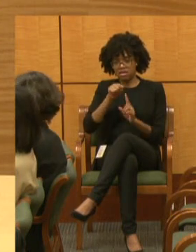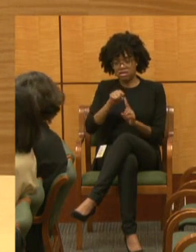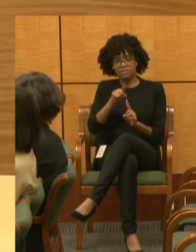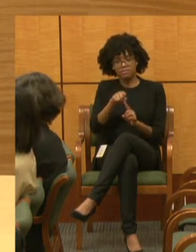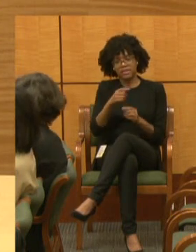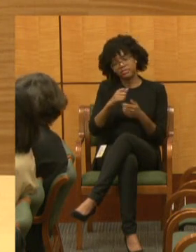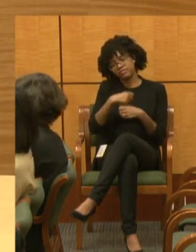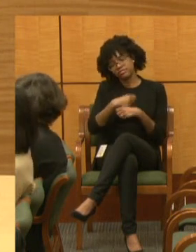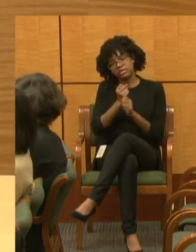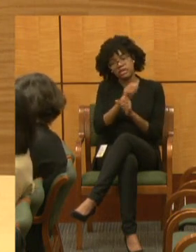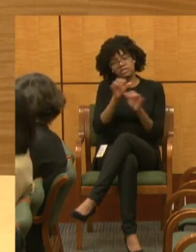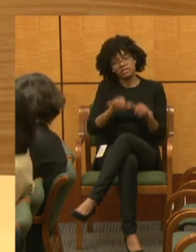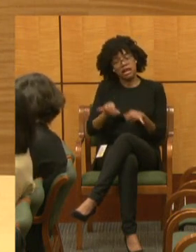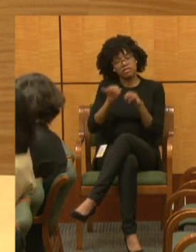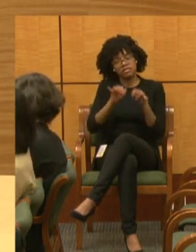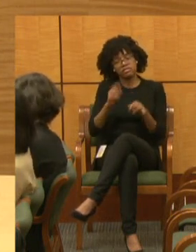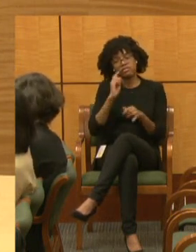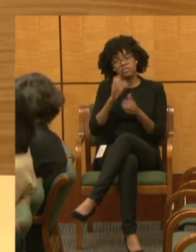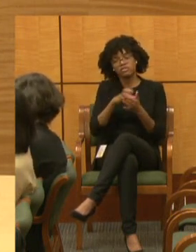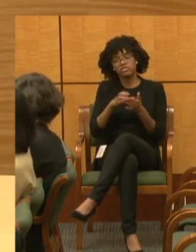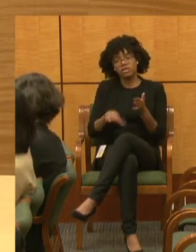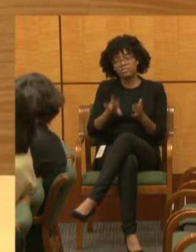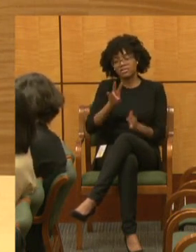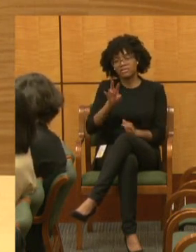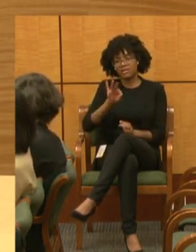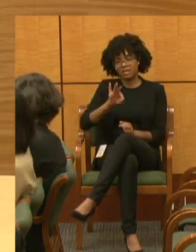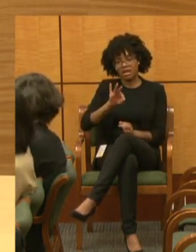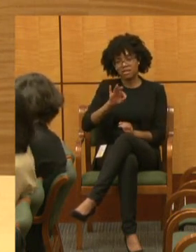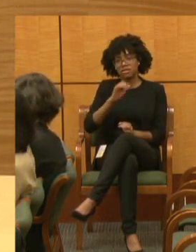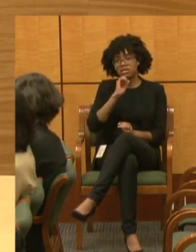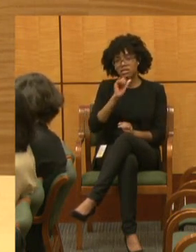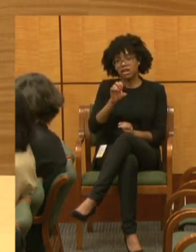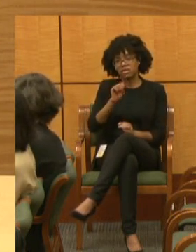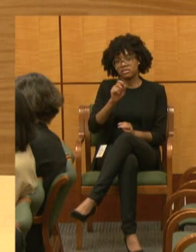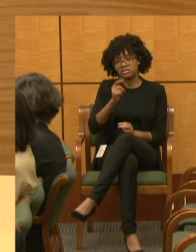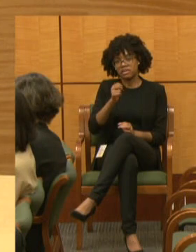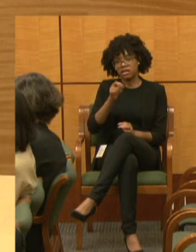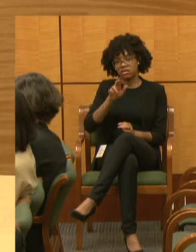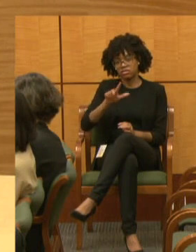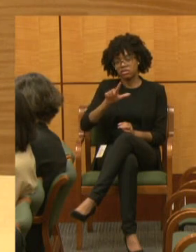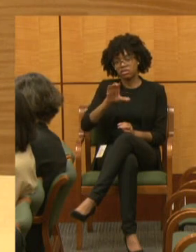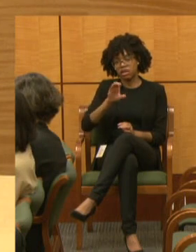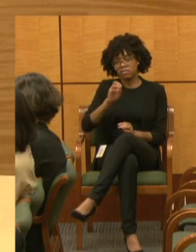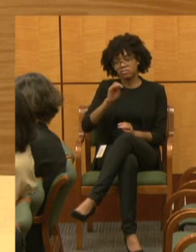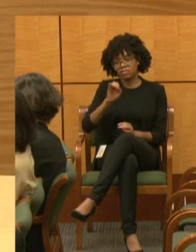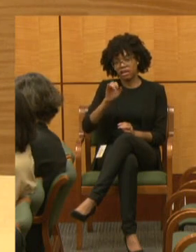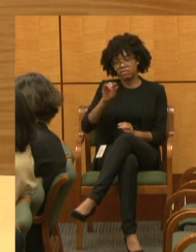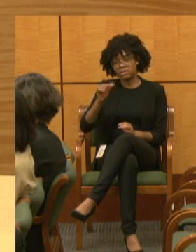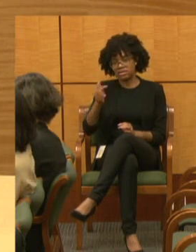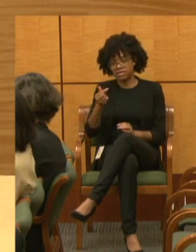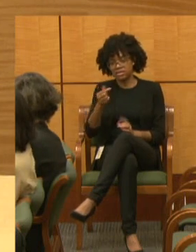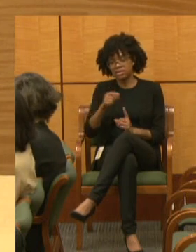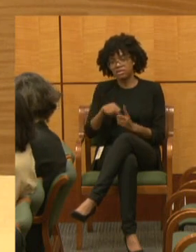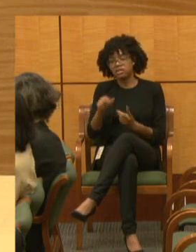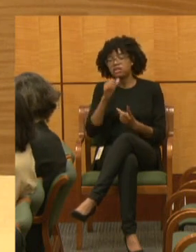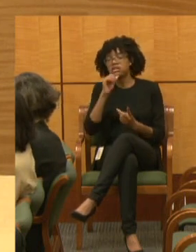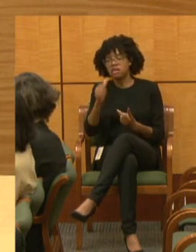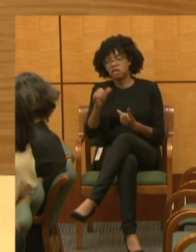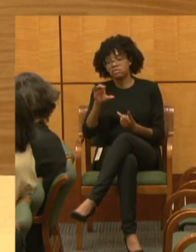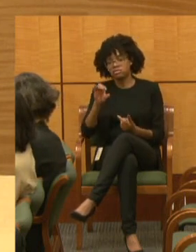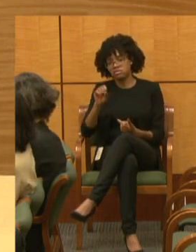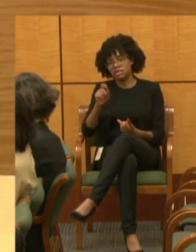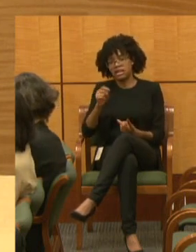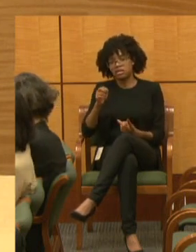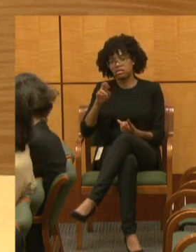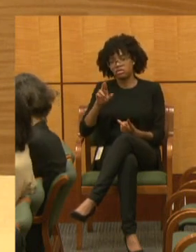compounding, principally Chapter 795, which is non-sterile compounding, and Chapter 797, which is sterile compounding. They've done a lot of very important work over the